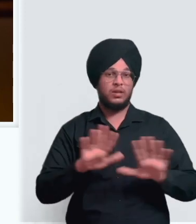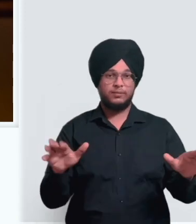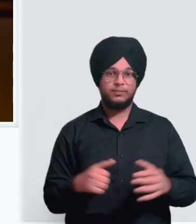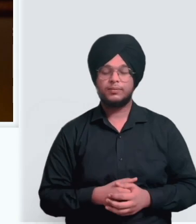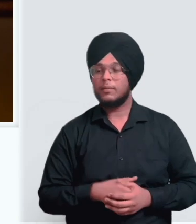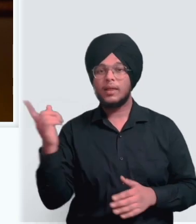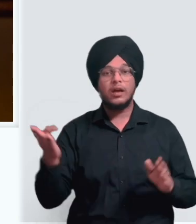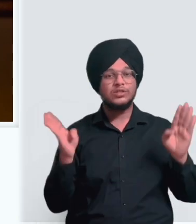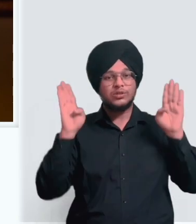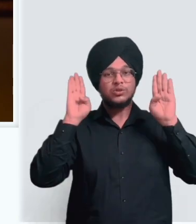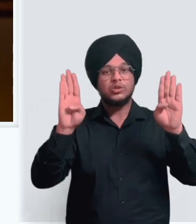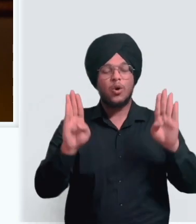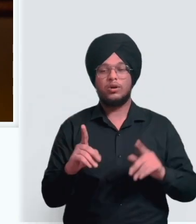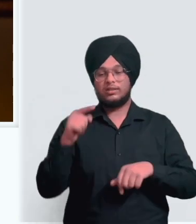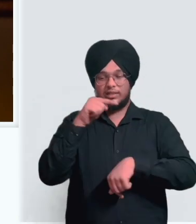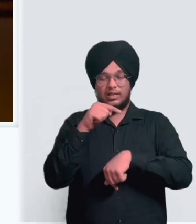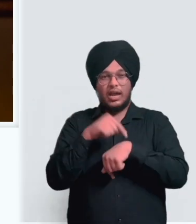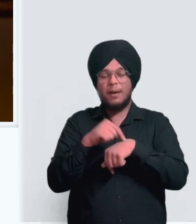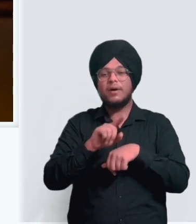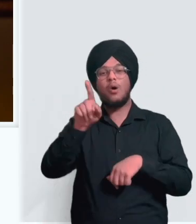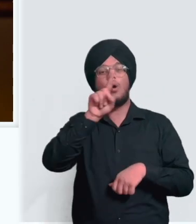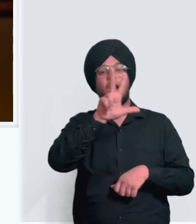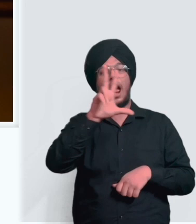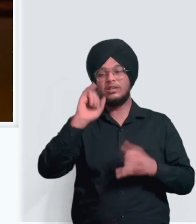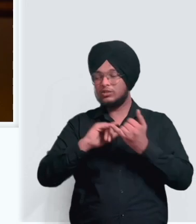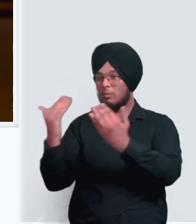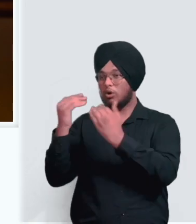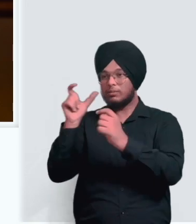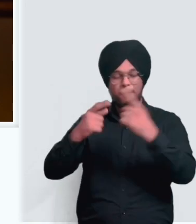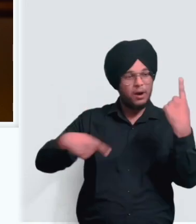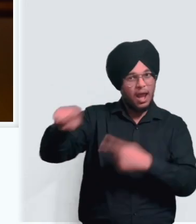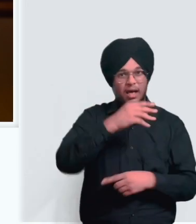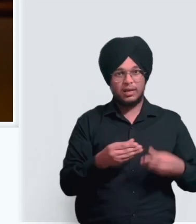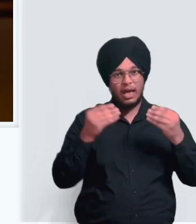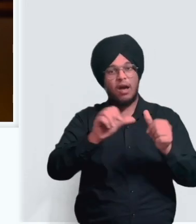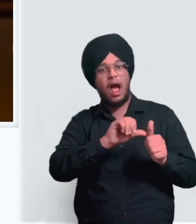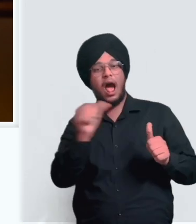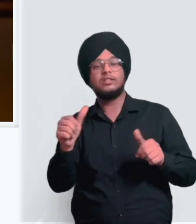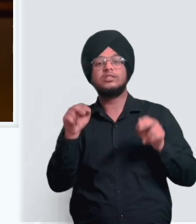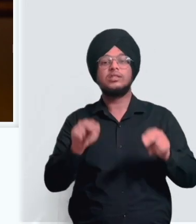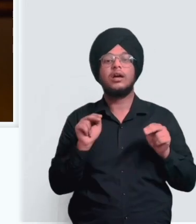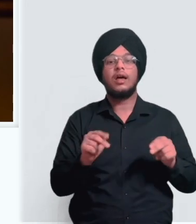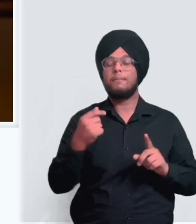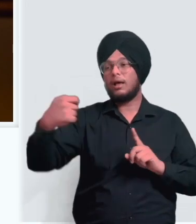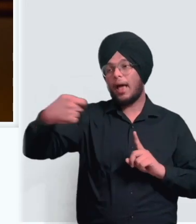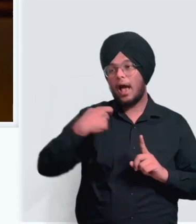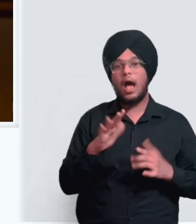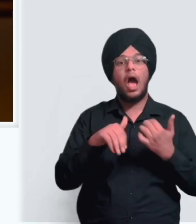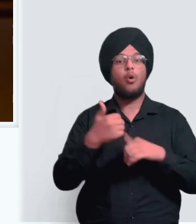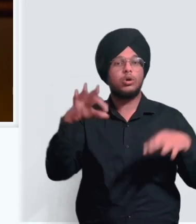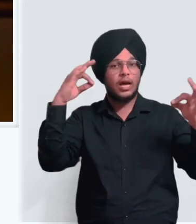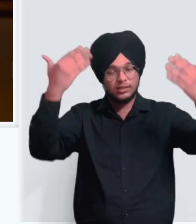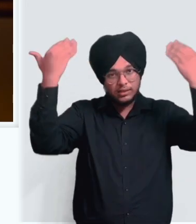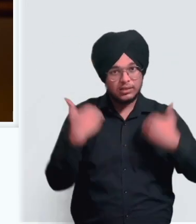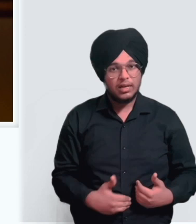Sponsorship from these subscribers provided another much-needed source of income for the dancers. However, it was commonplace for such men to expect sex